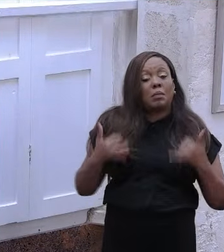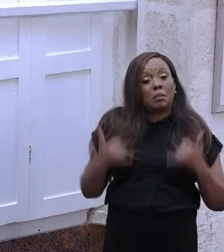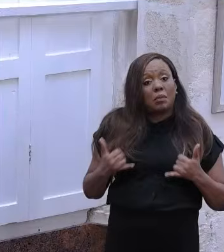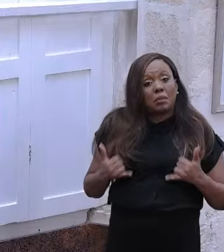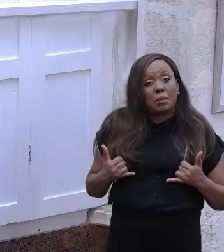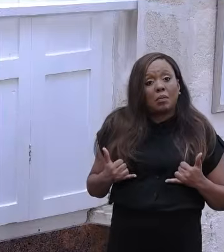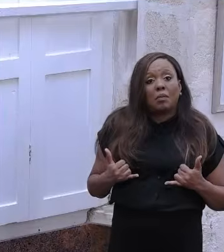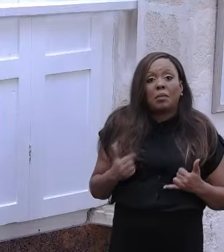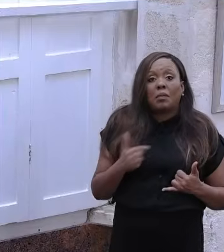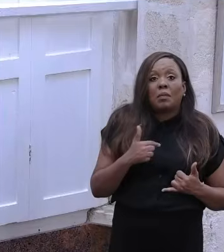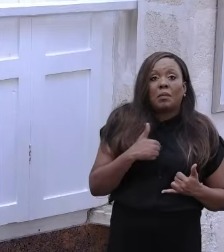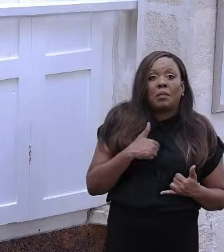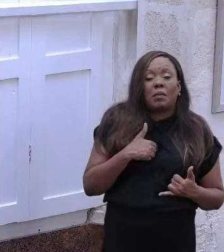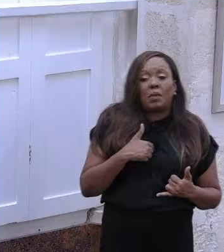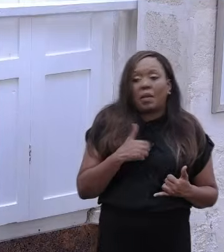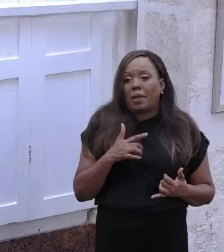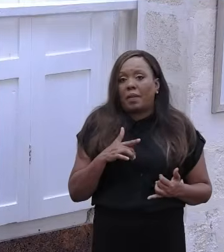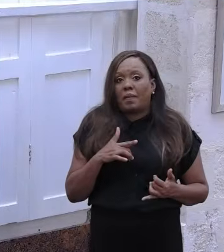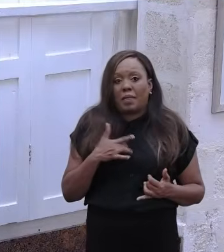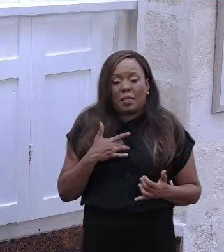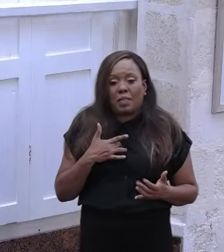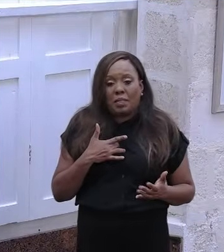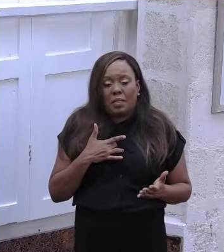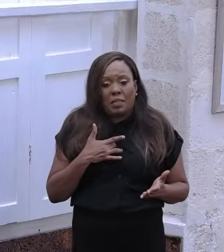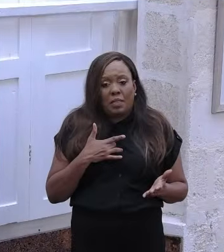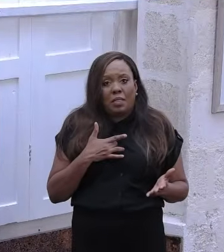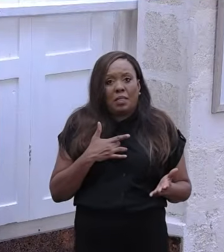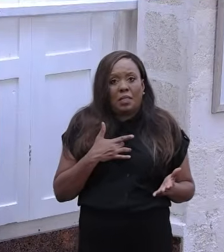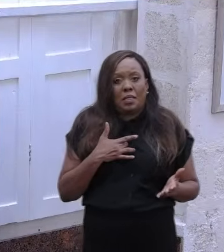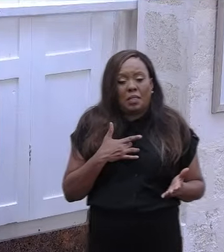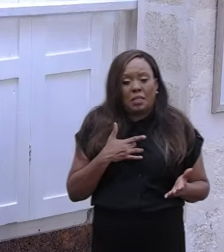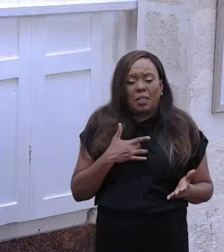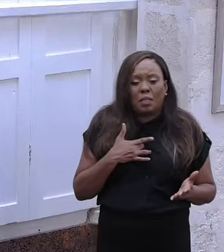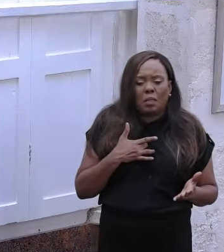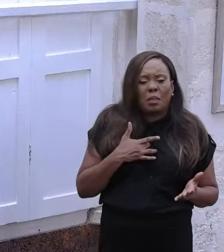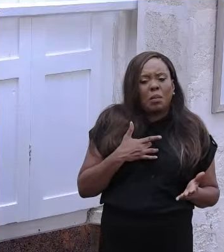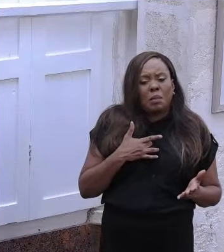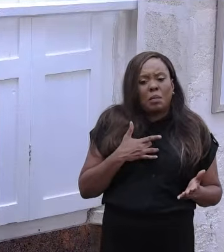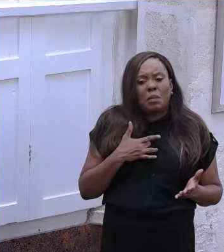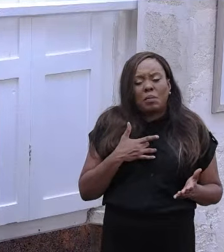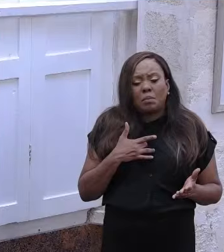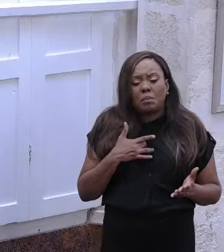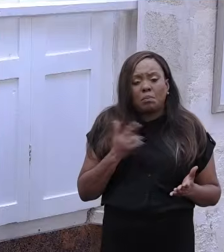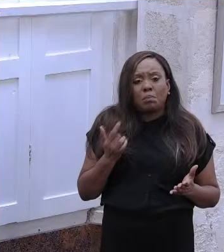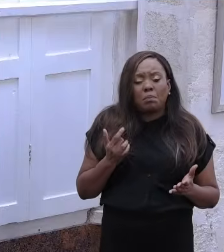I think we would be wrong not to at least recognize that